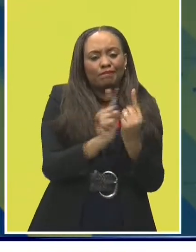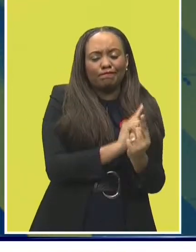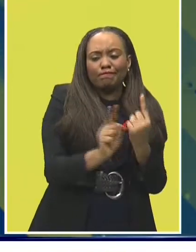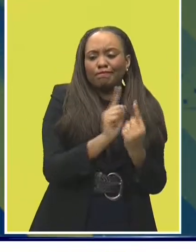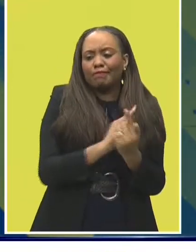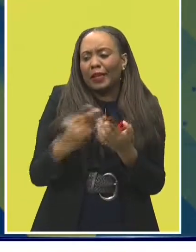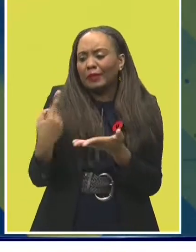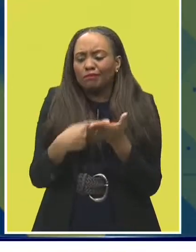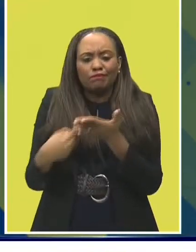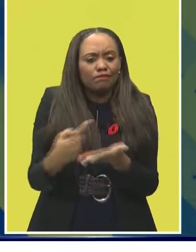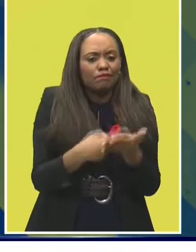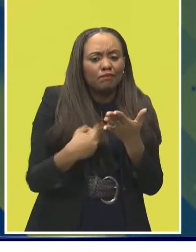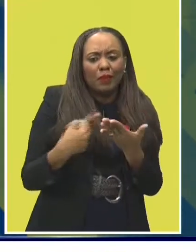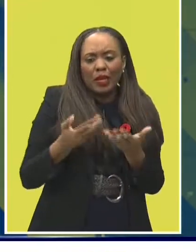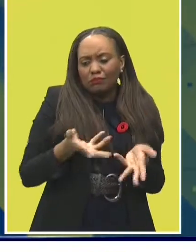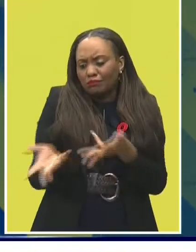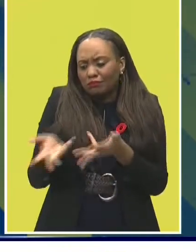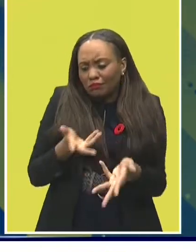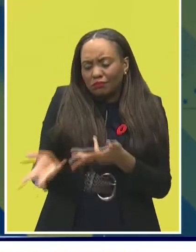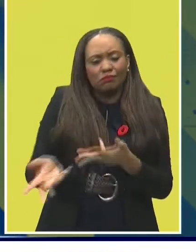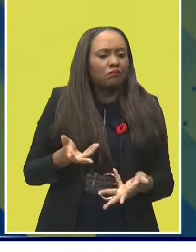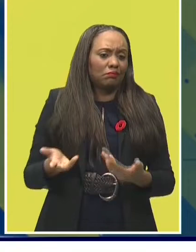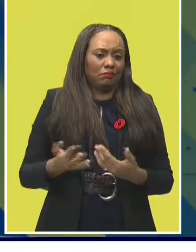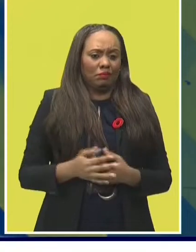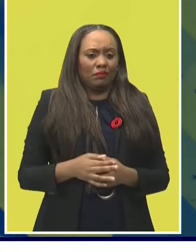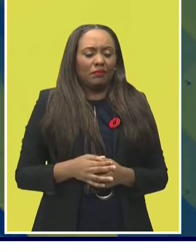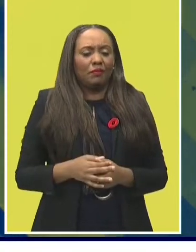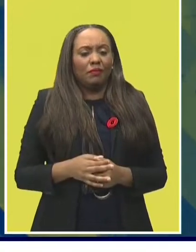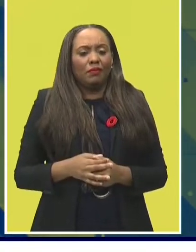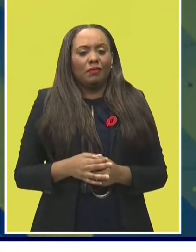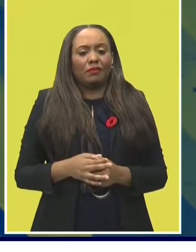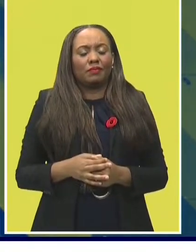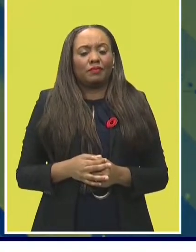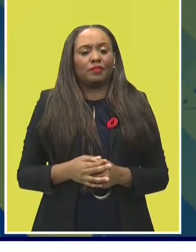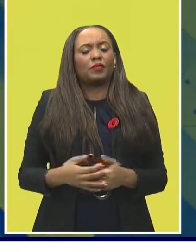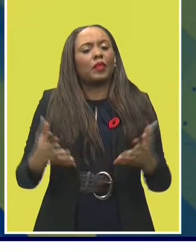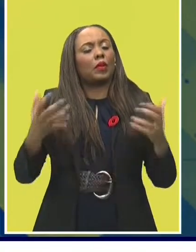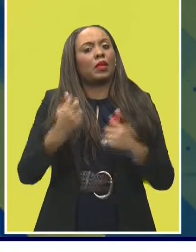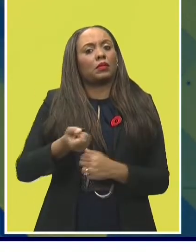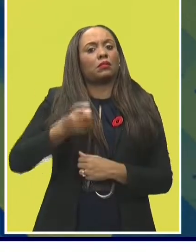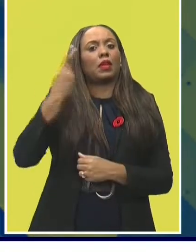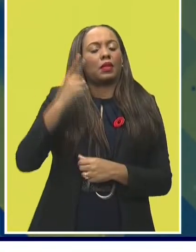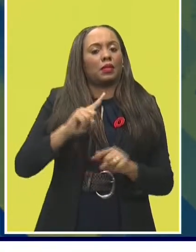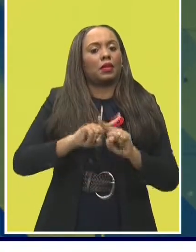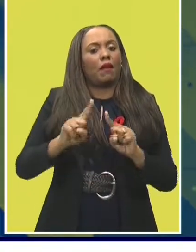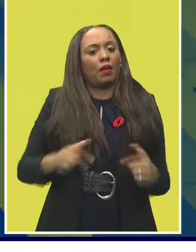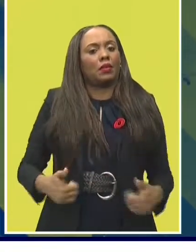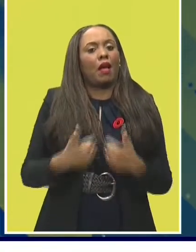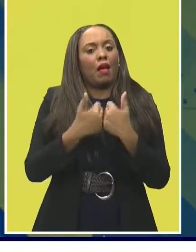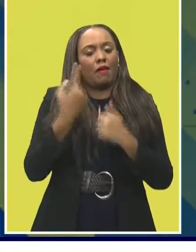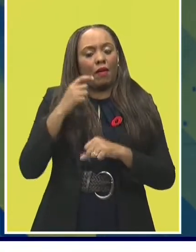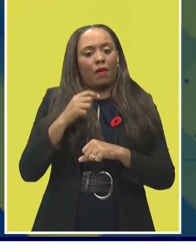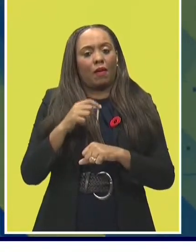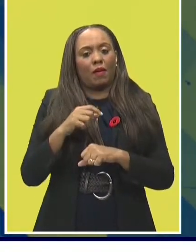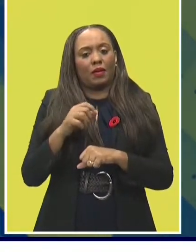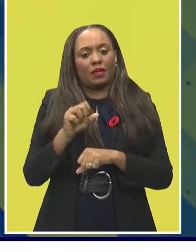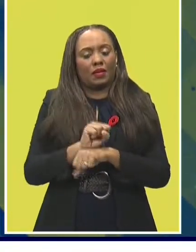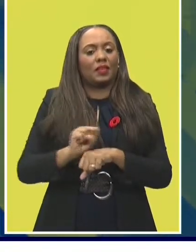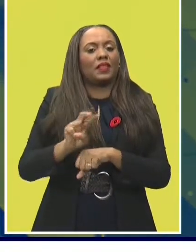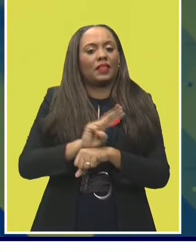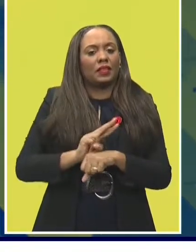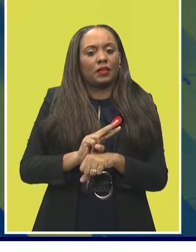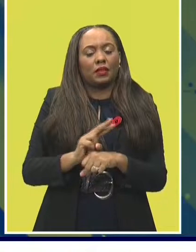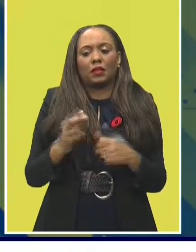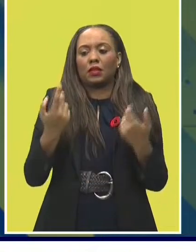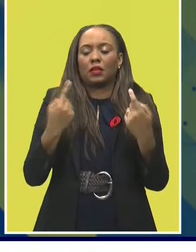people as possible, listen and learn, and then to understand the issues and challenges of St. Vincent and the Grenadines and trying to